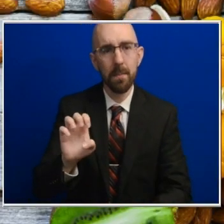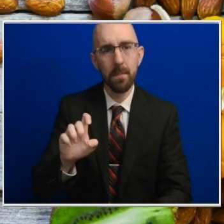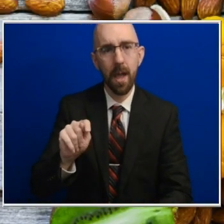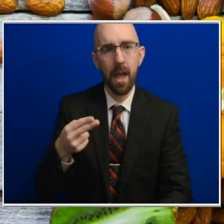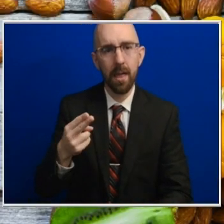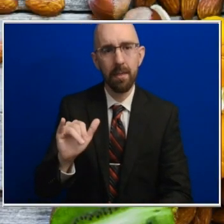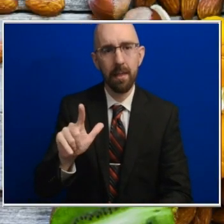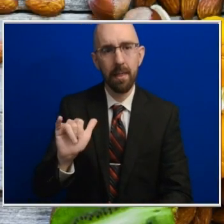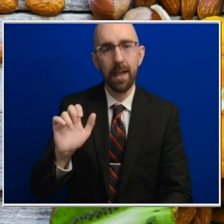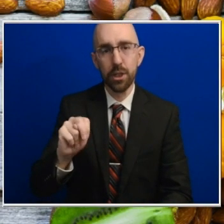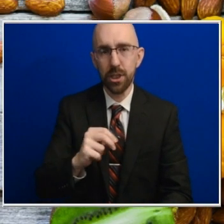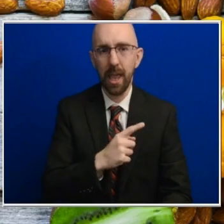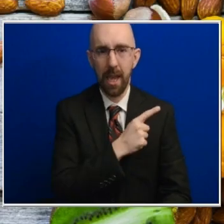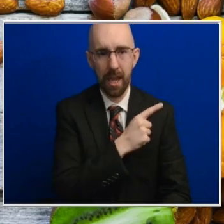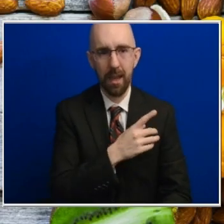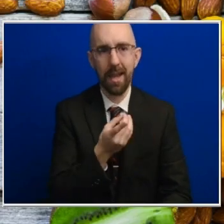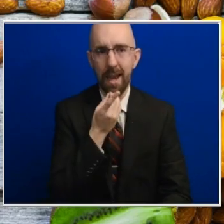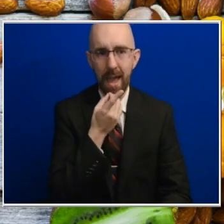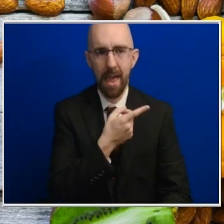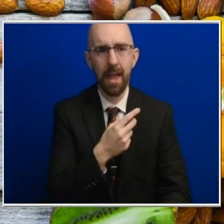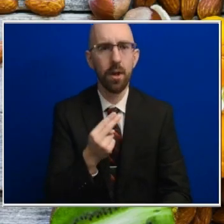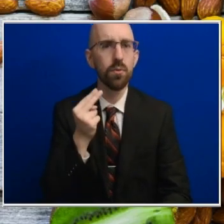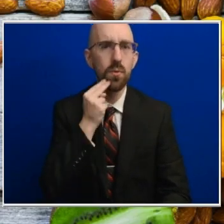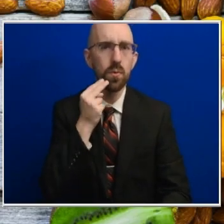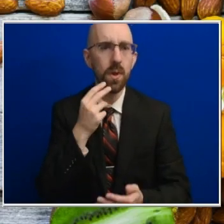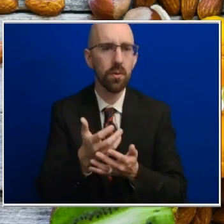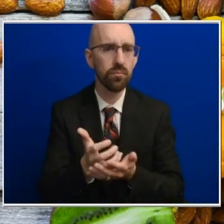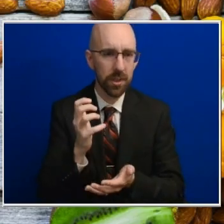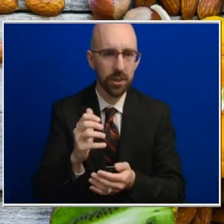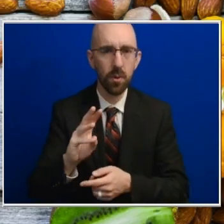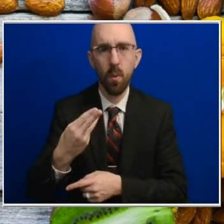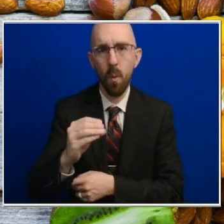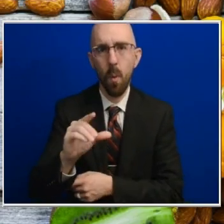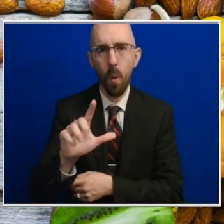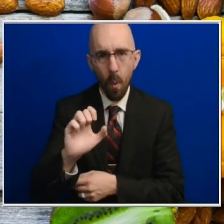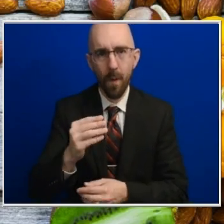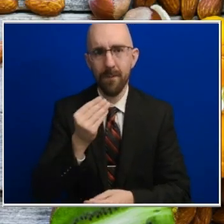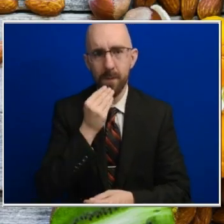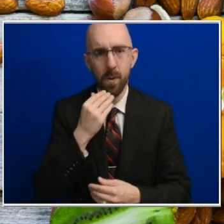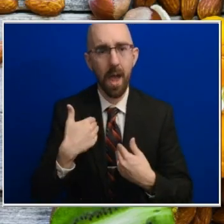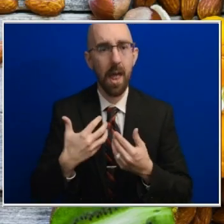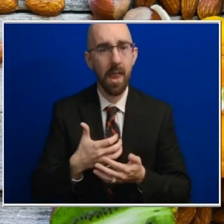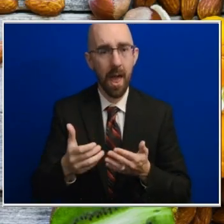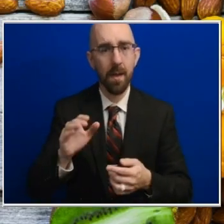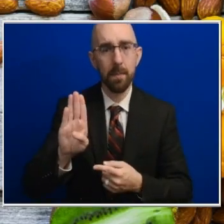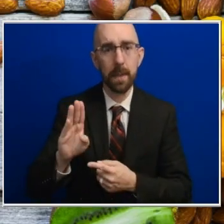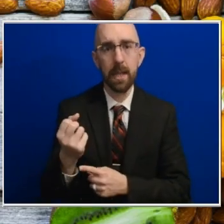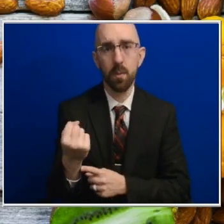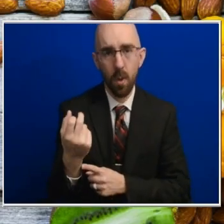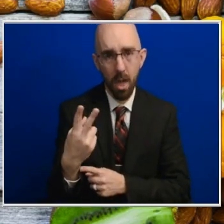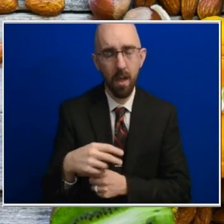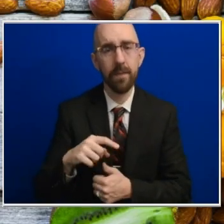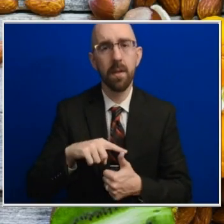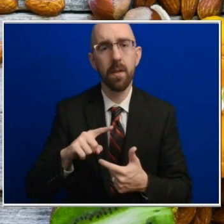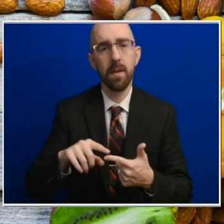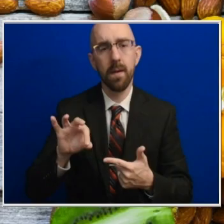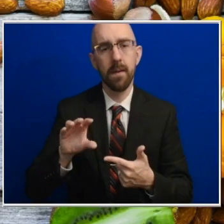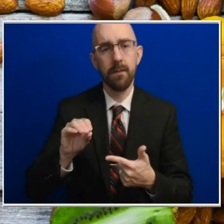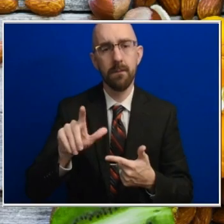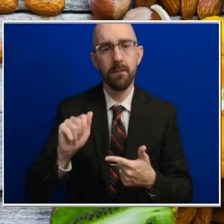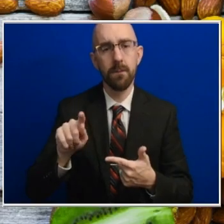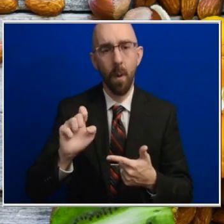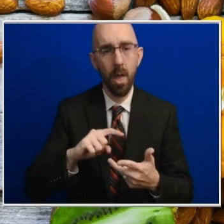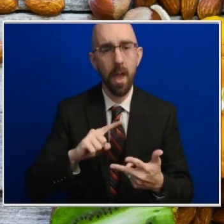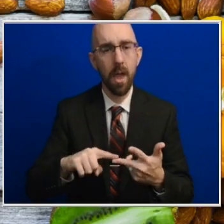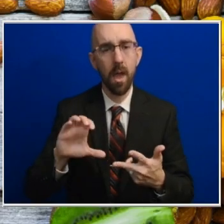on nutrient-rich whole foods, especially ones with a lot of B12, folate, choline, and